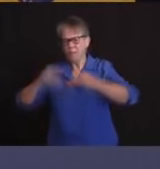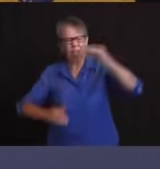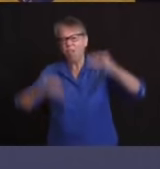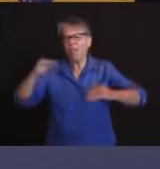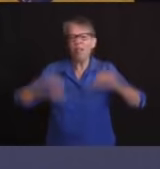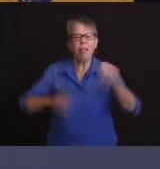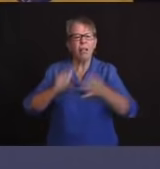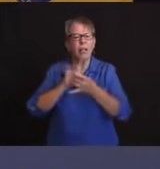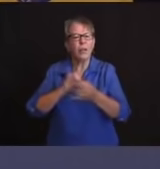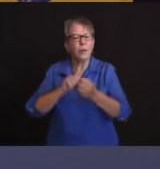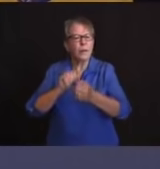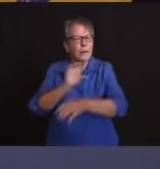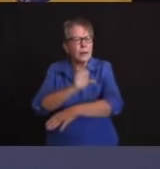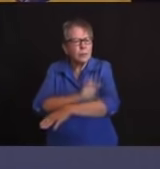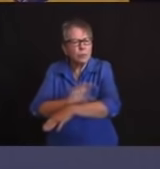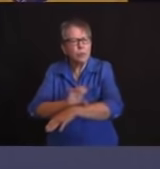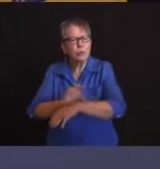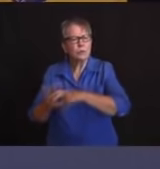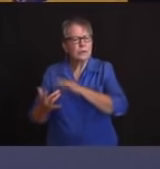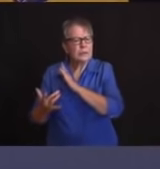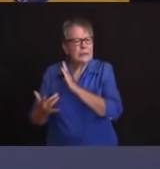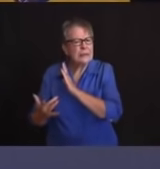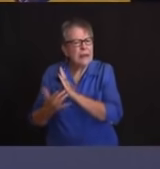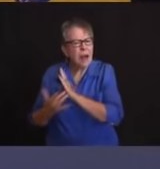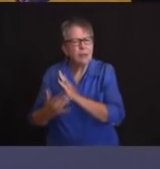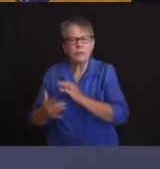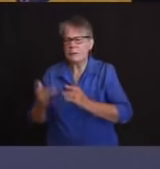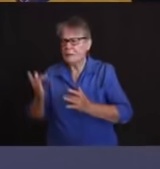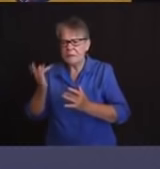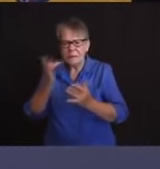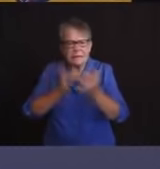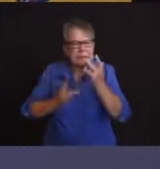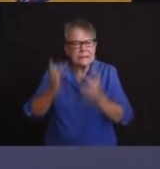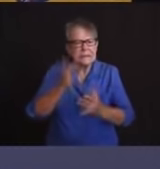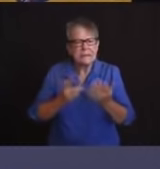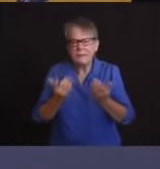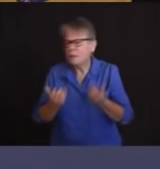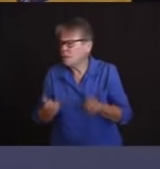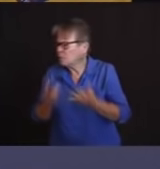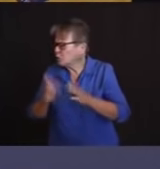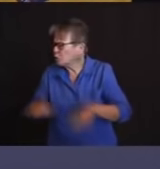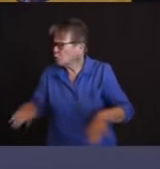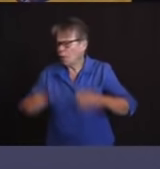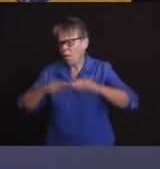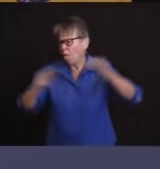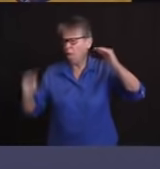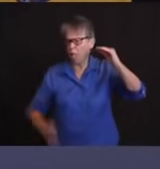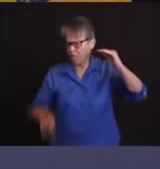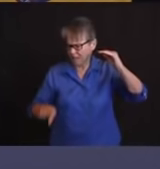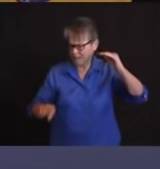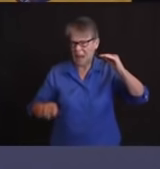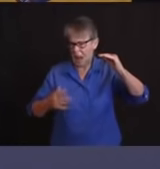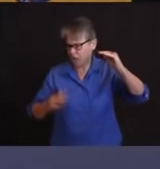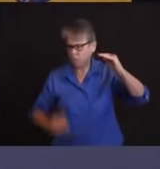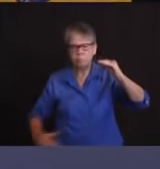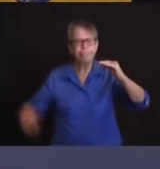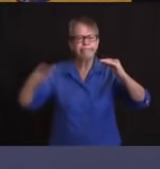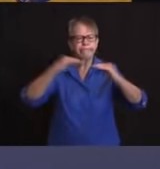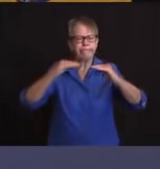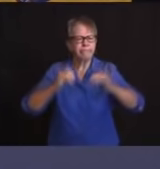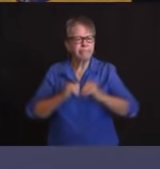enough? And the last question is, do the indoor dining guidelines allow for casinos to serve drinks on the casino